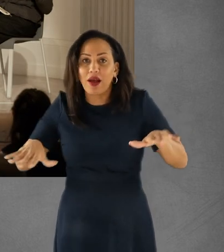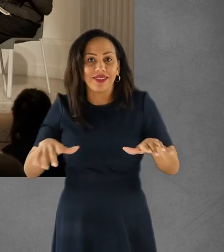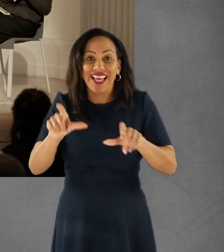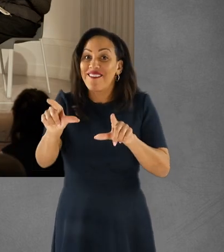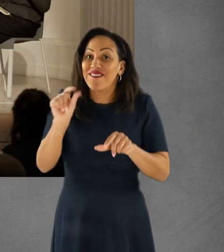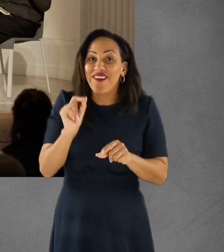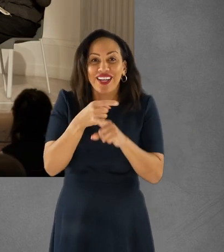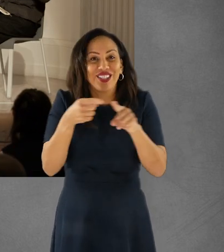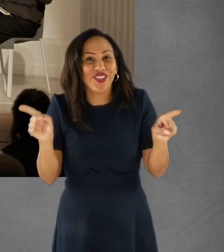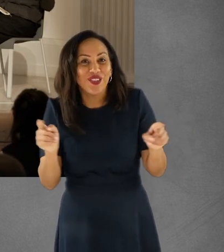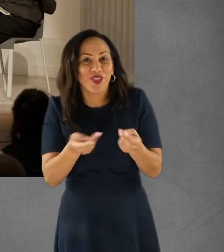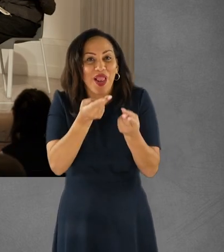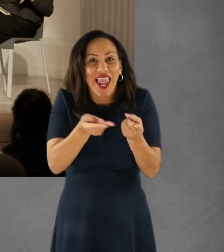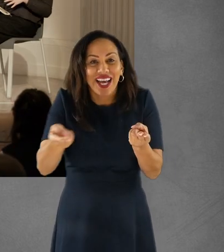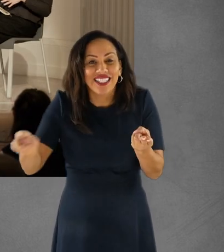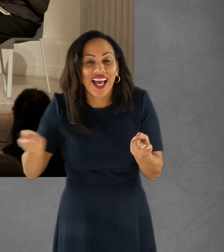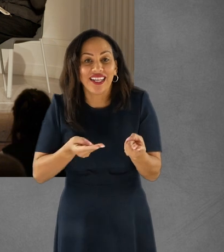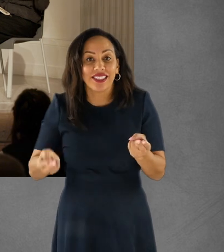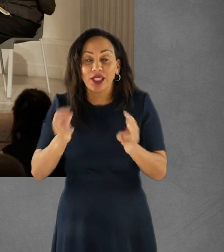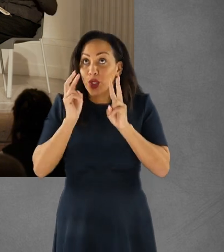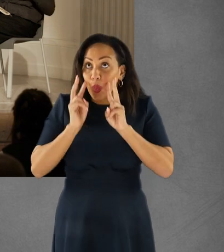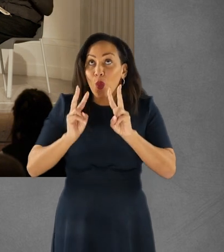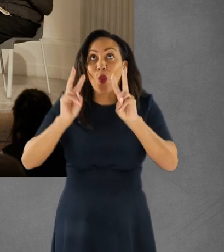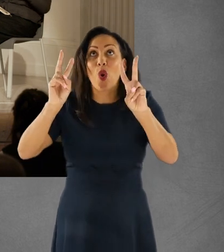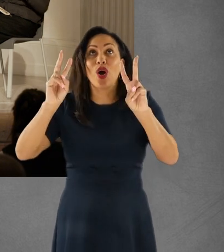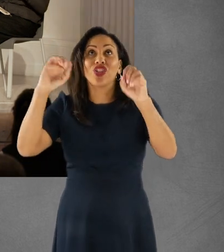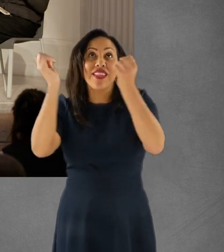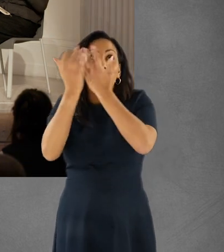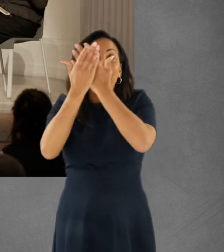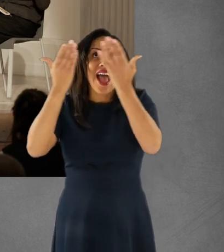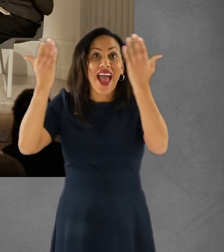invitation really is to lie down and watch Heavens